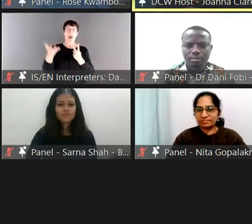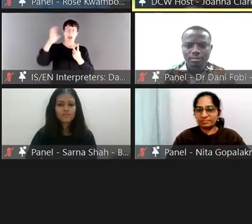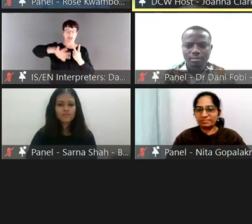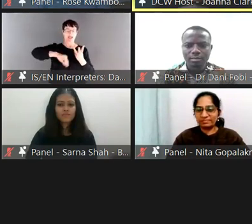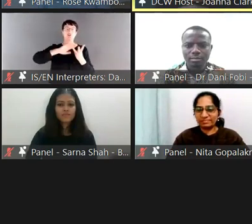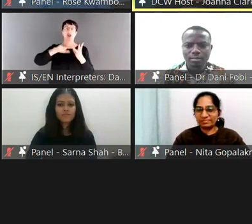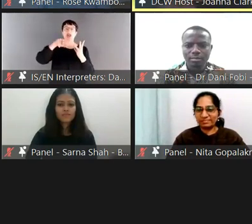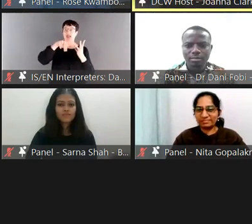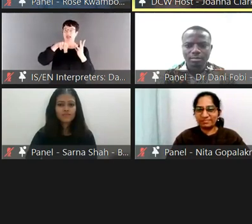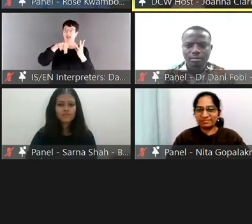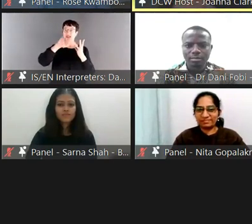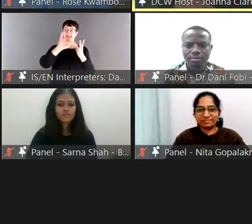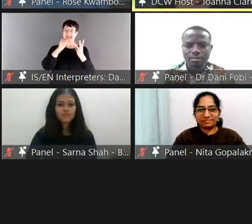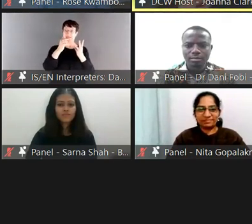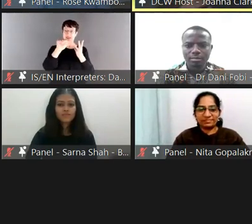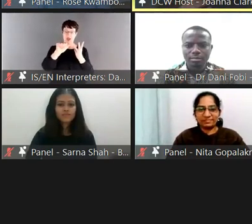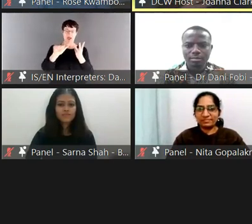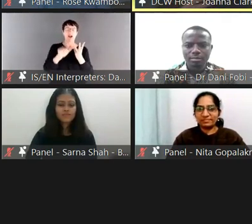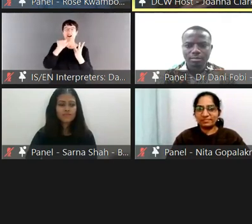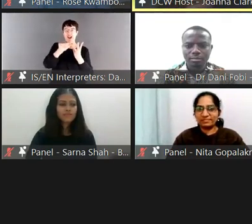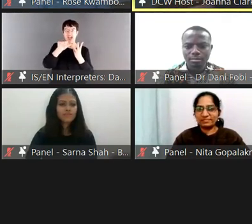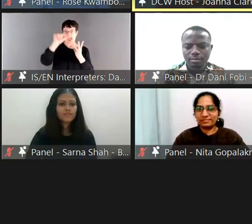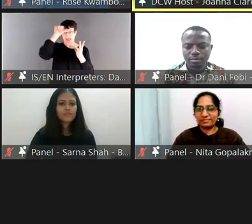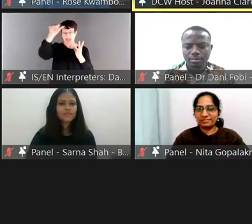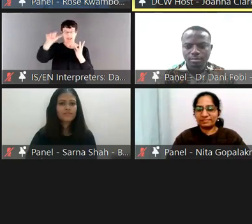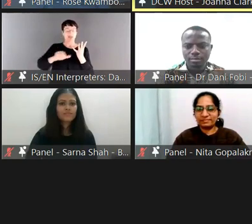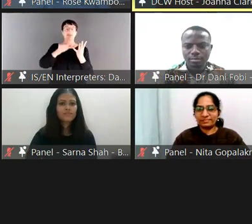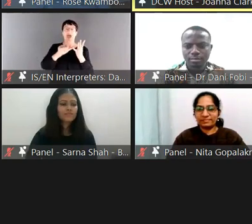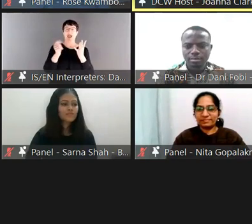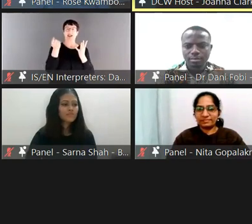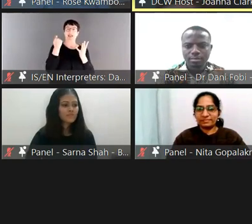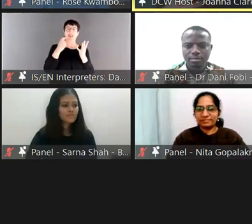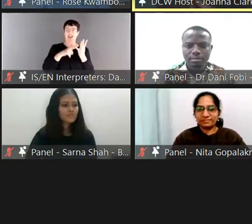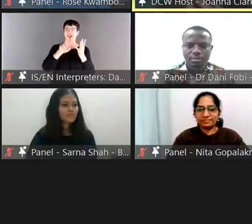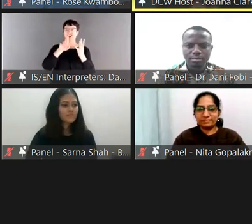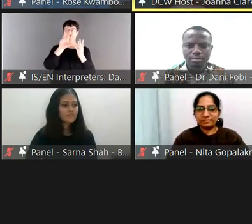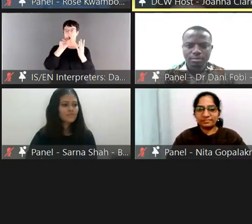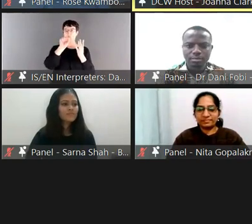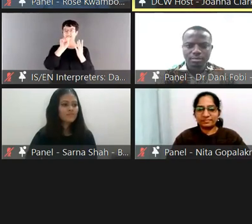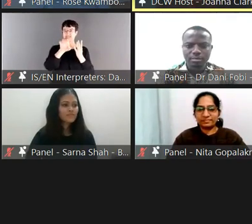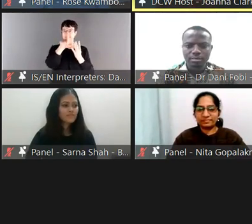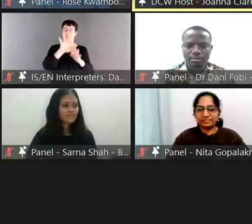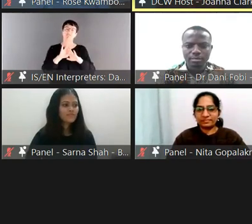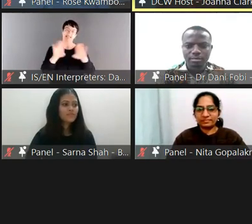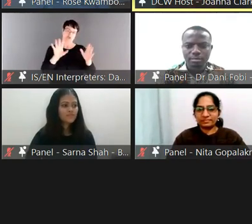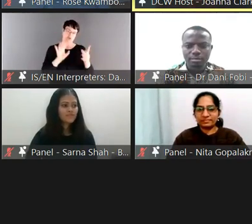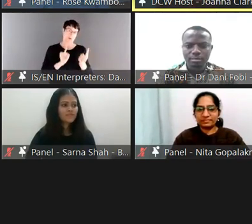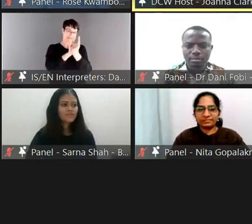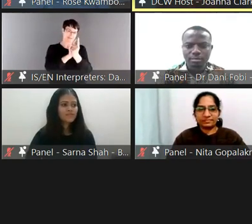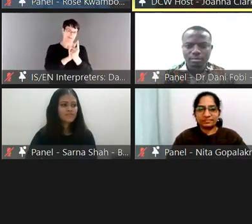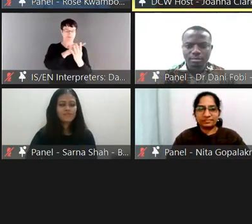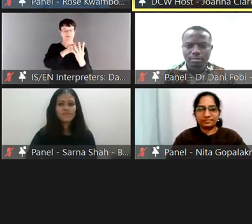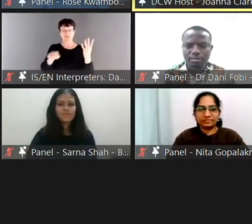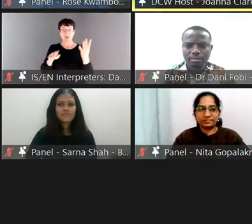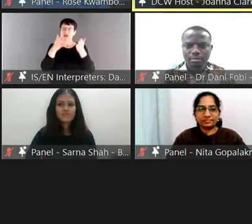India, and you've met Rose from Kenya. And before we actually get into the discussion, I'm